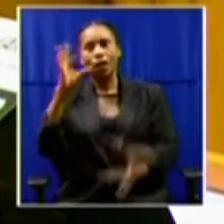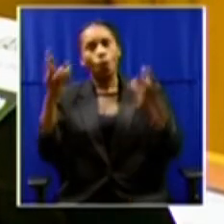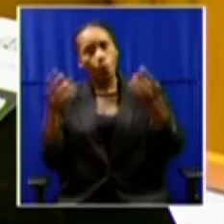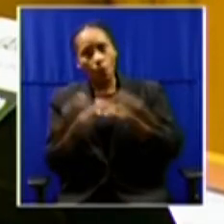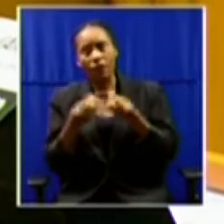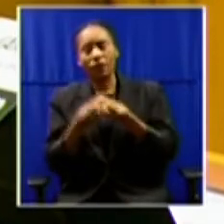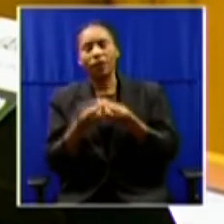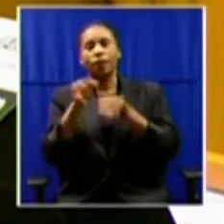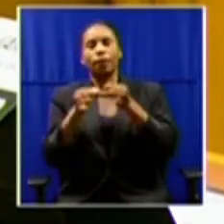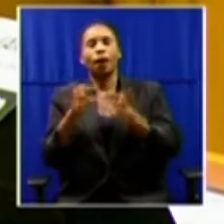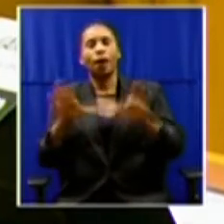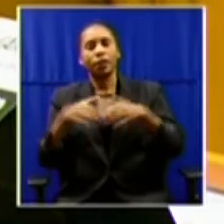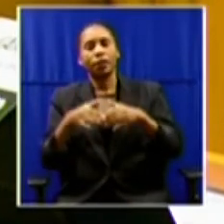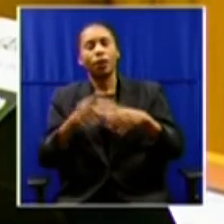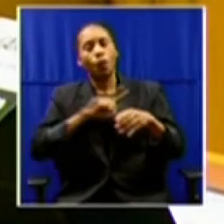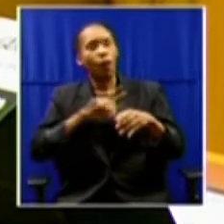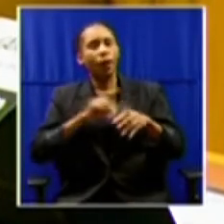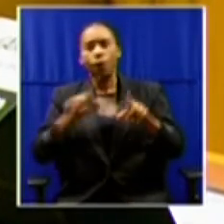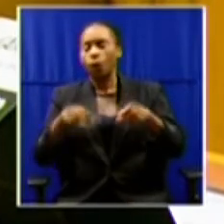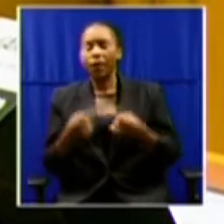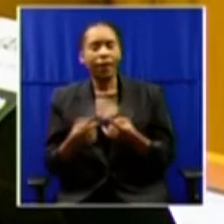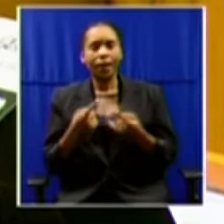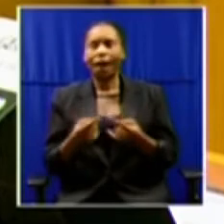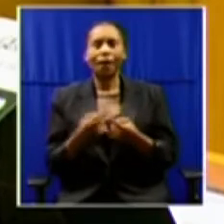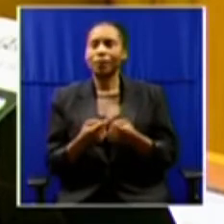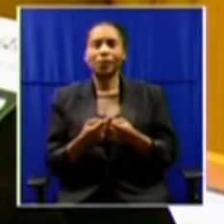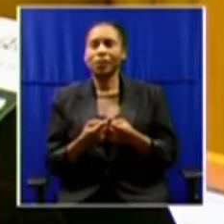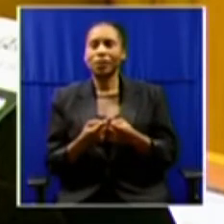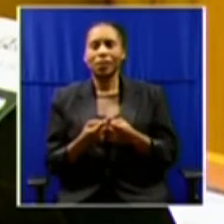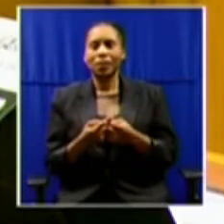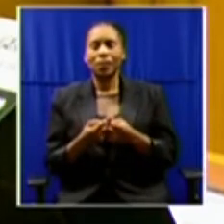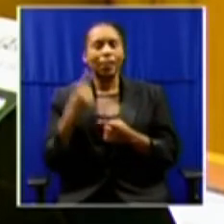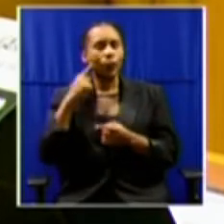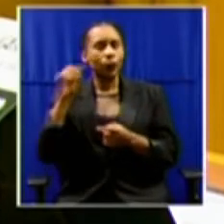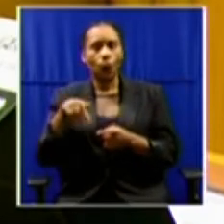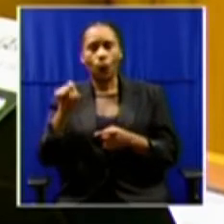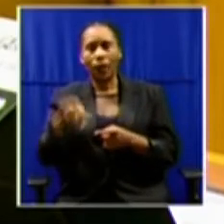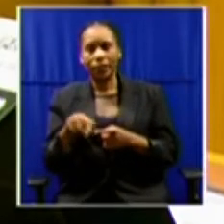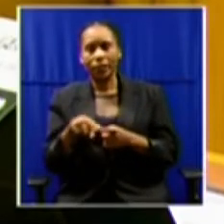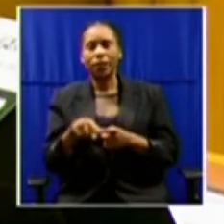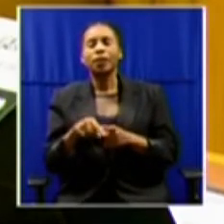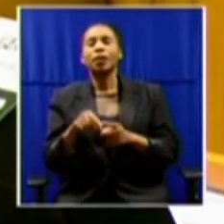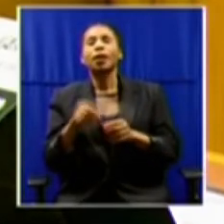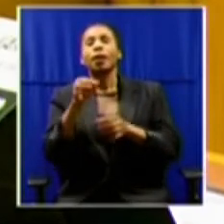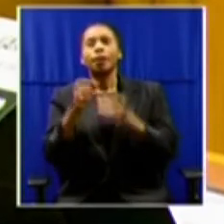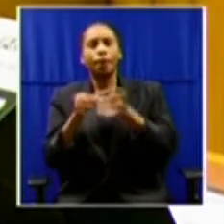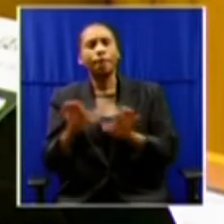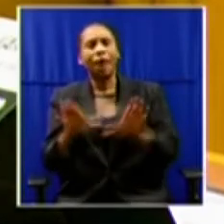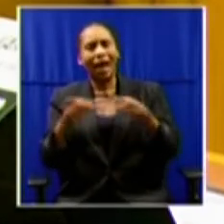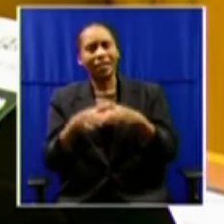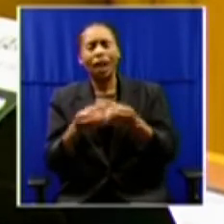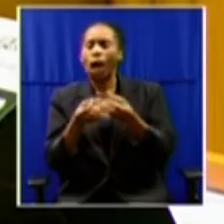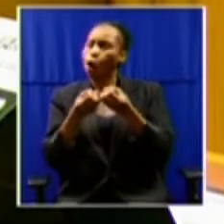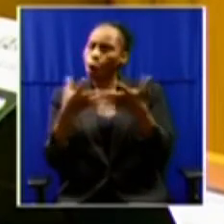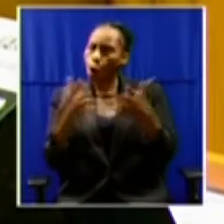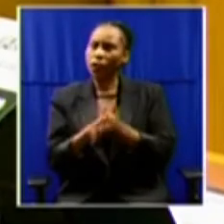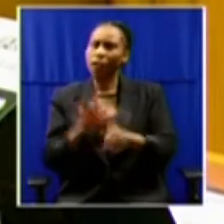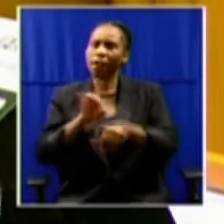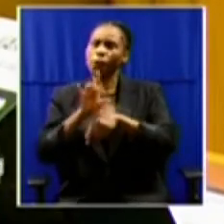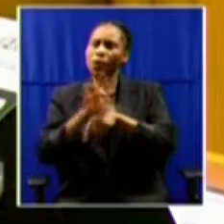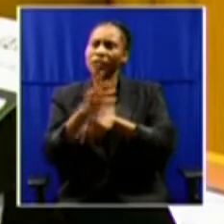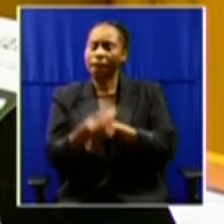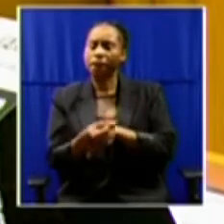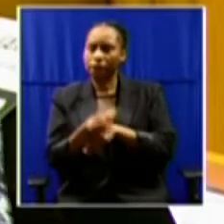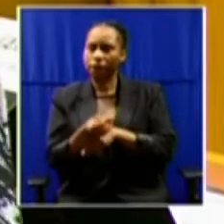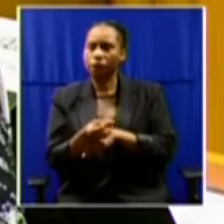party, because we can't run away from the reality that the party tends to have a lot of influence on